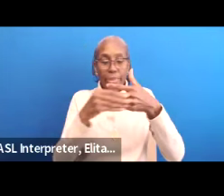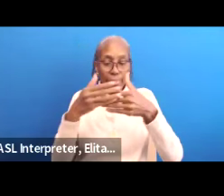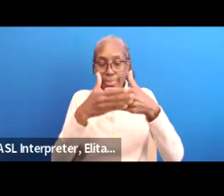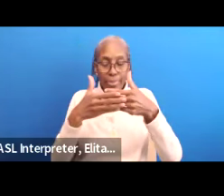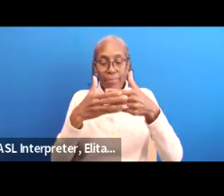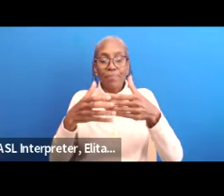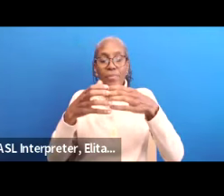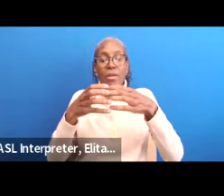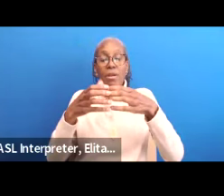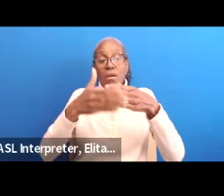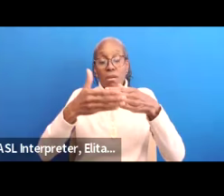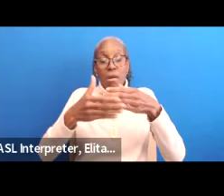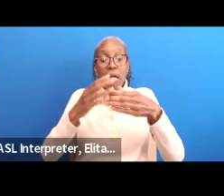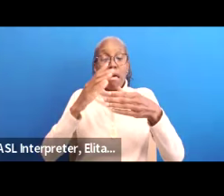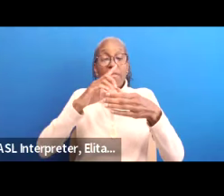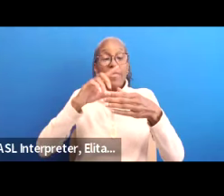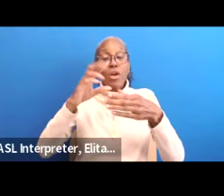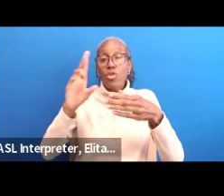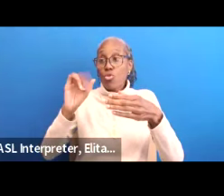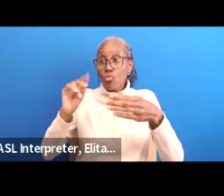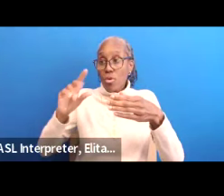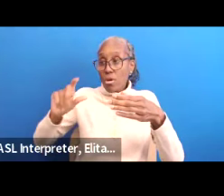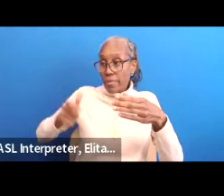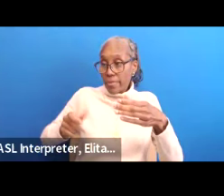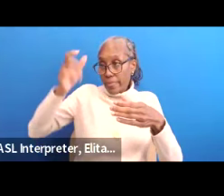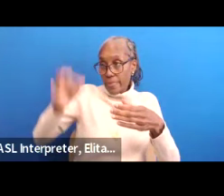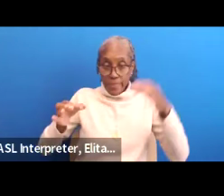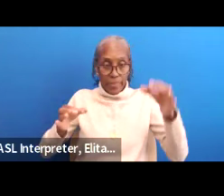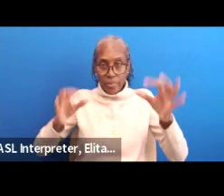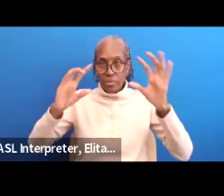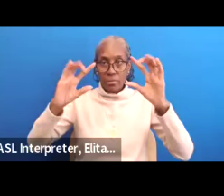then tightened the rods to the screws.